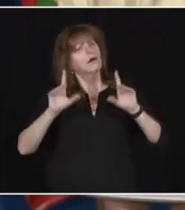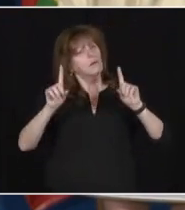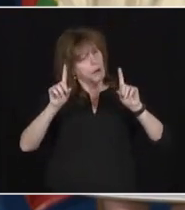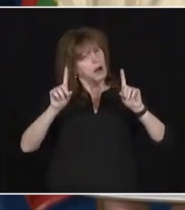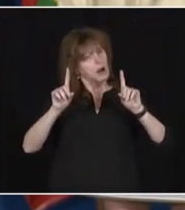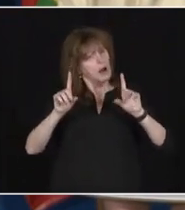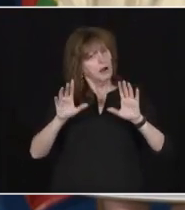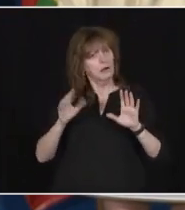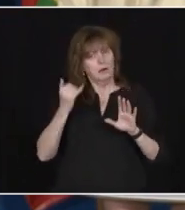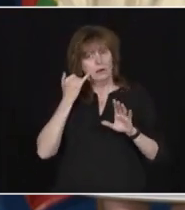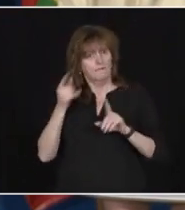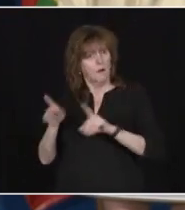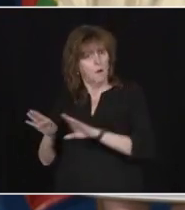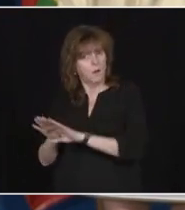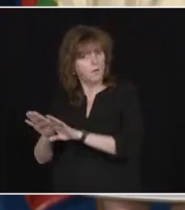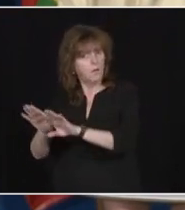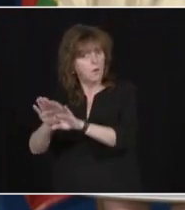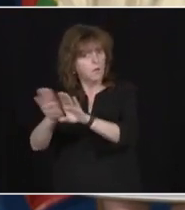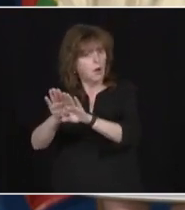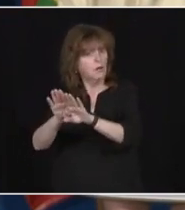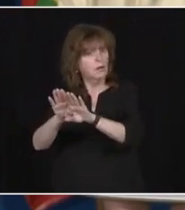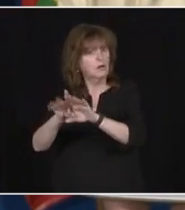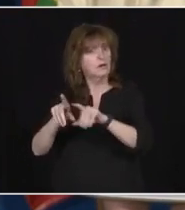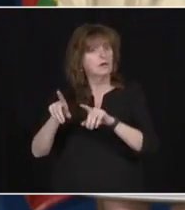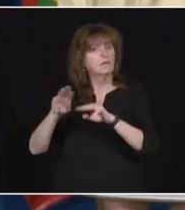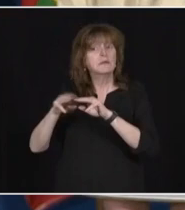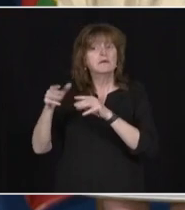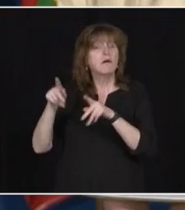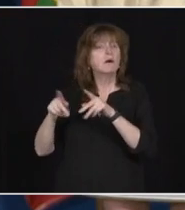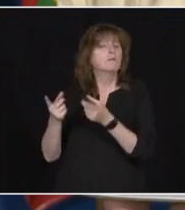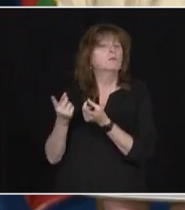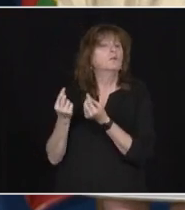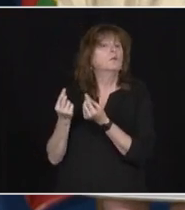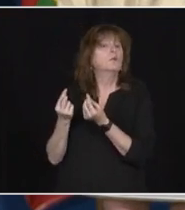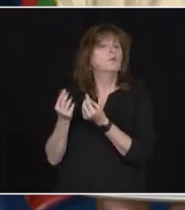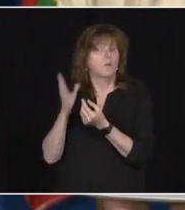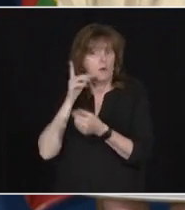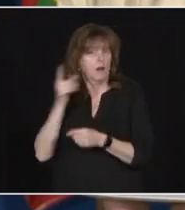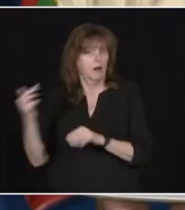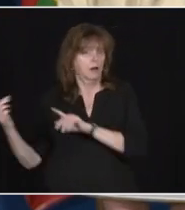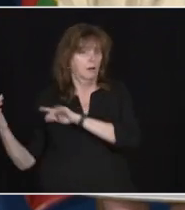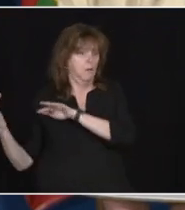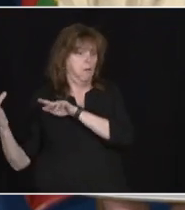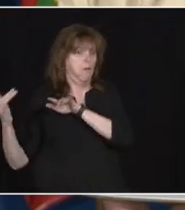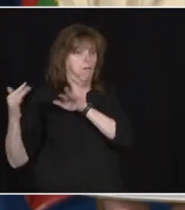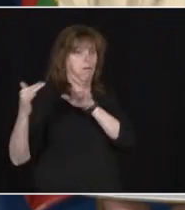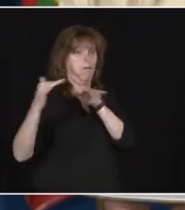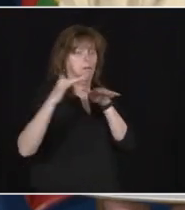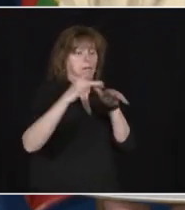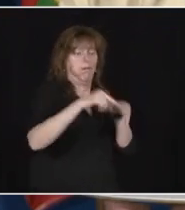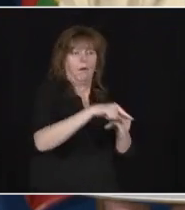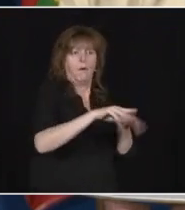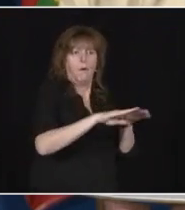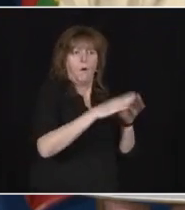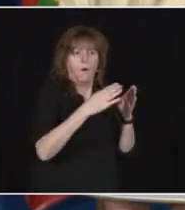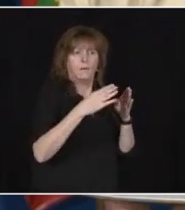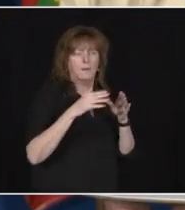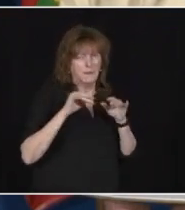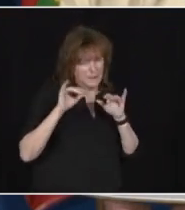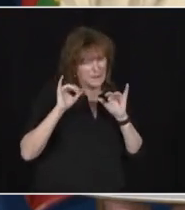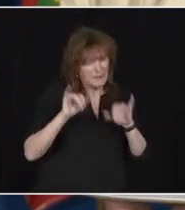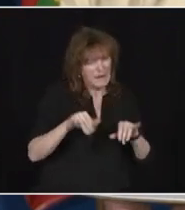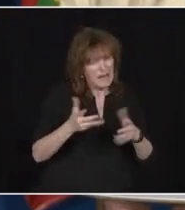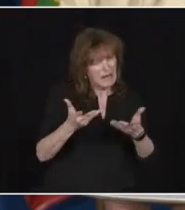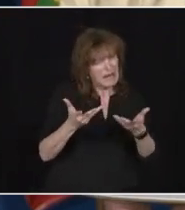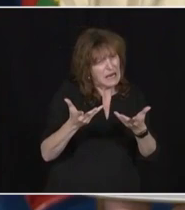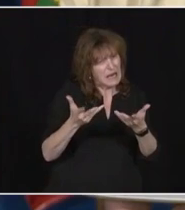are coming? And I love the people of Mississauga. They're coming to their other regions that are open. So that's what I mean. It's very hard